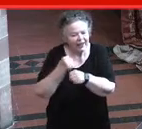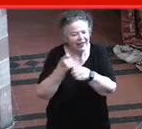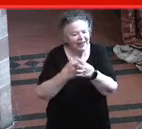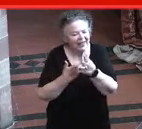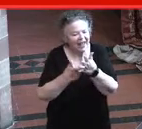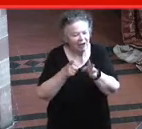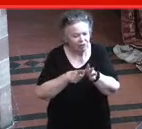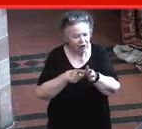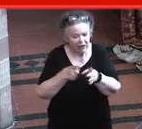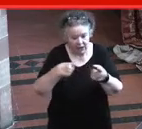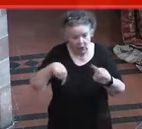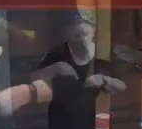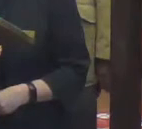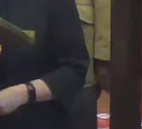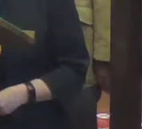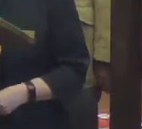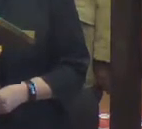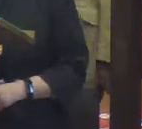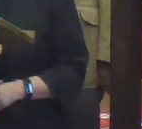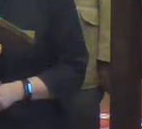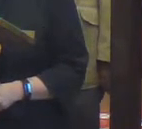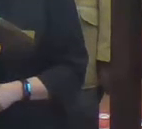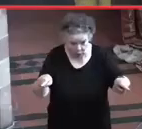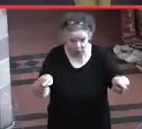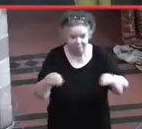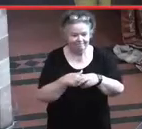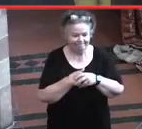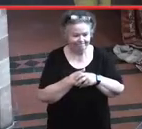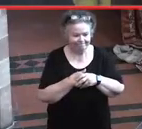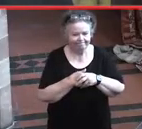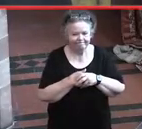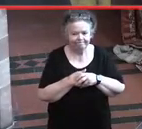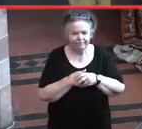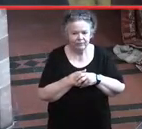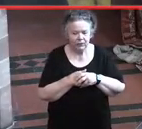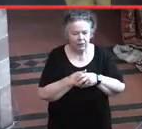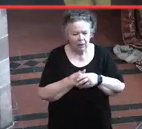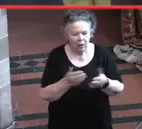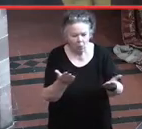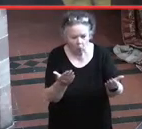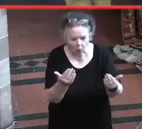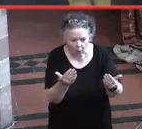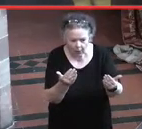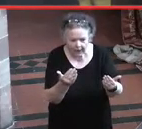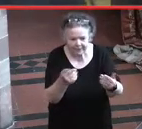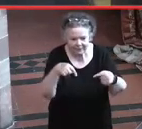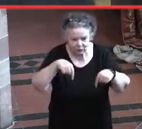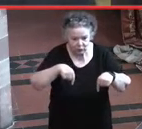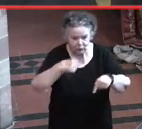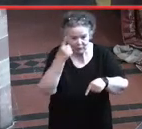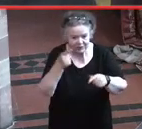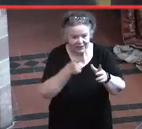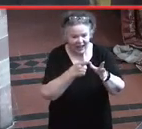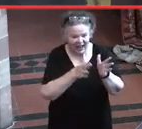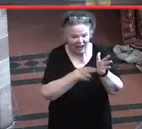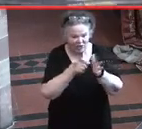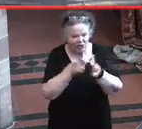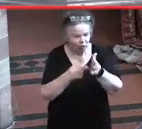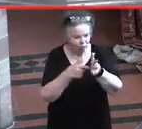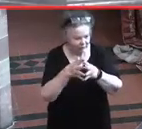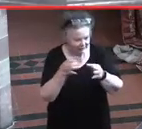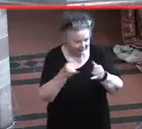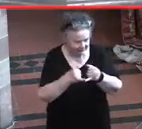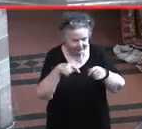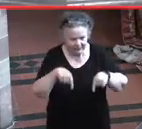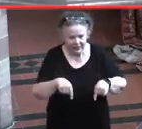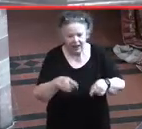we're here to welcome you on behalf of the Methodist Conference. A huge welcome to St. Andrew's Shifnal, and